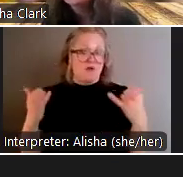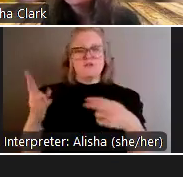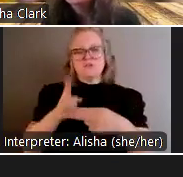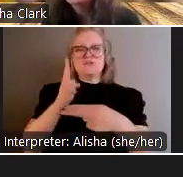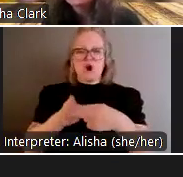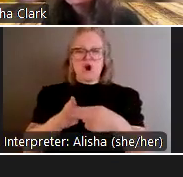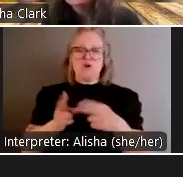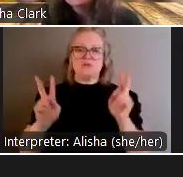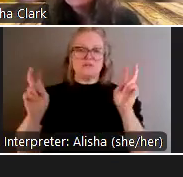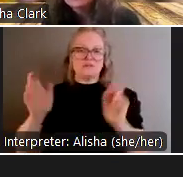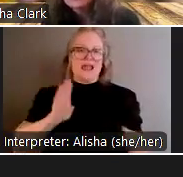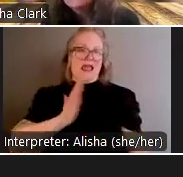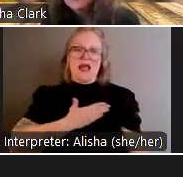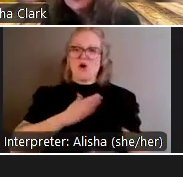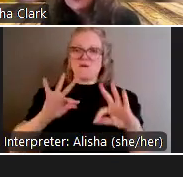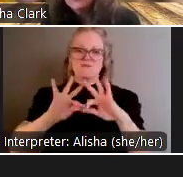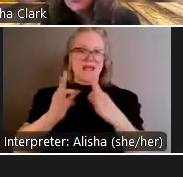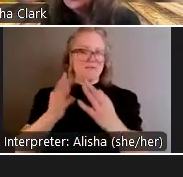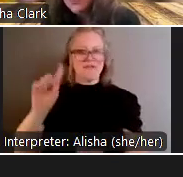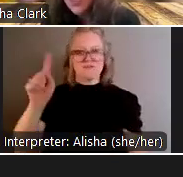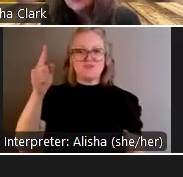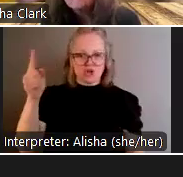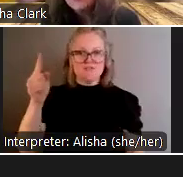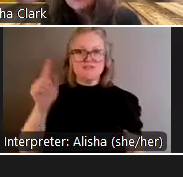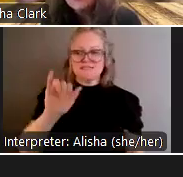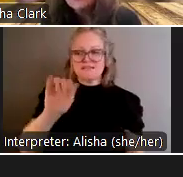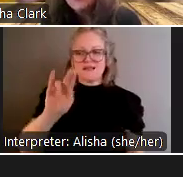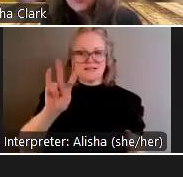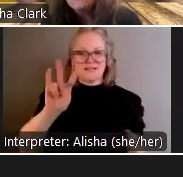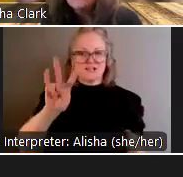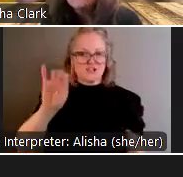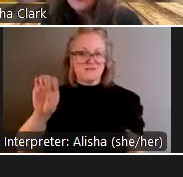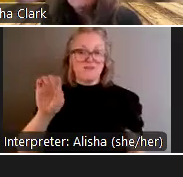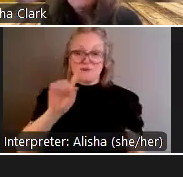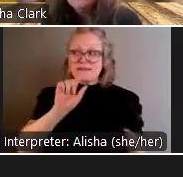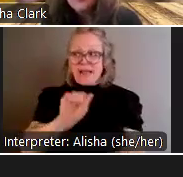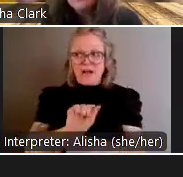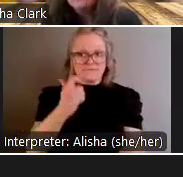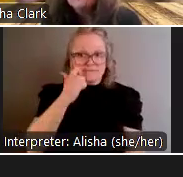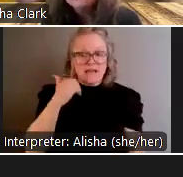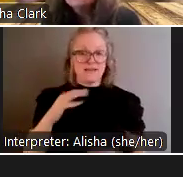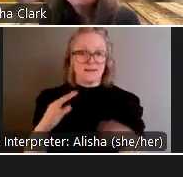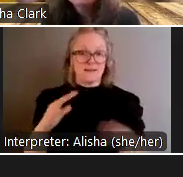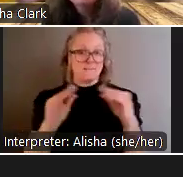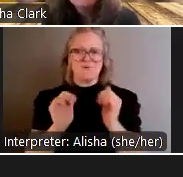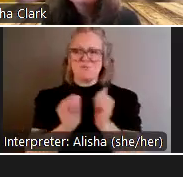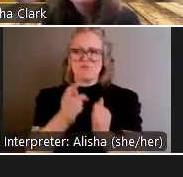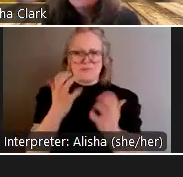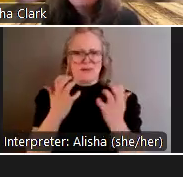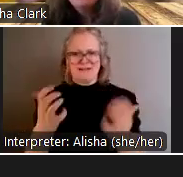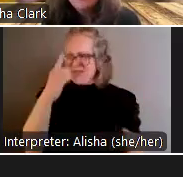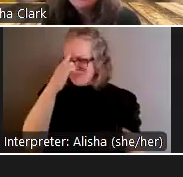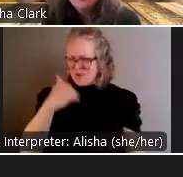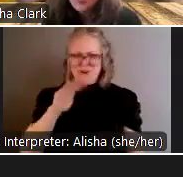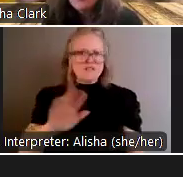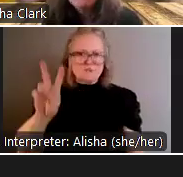Families First initiative. We actually had a meeting with the public. We had, I want to say, around 200